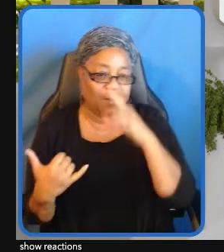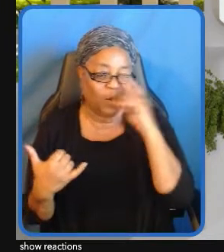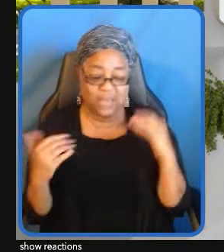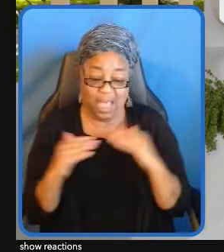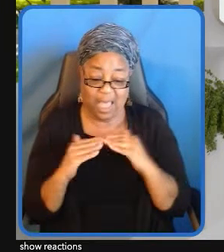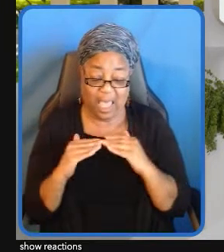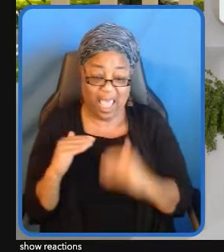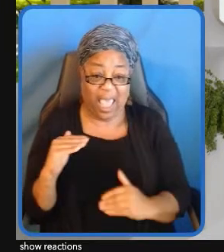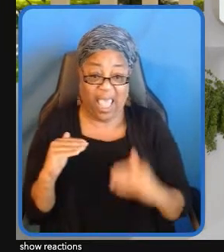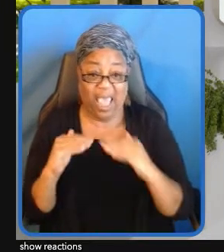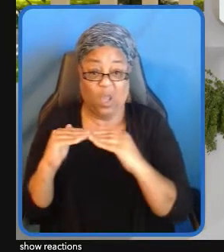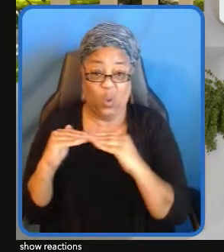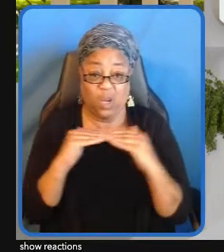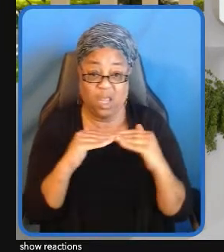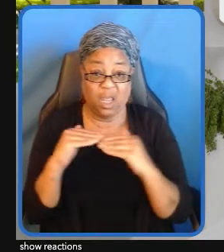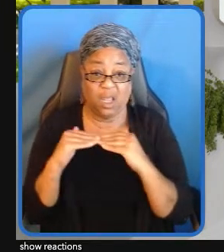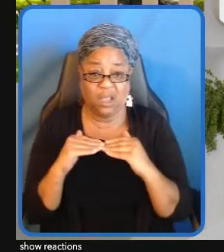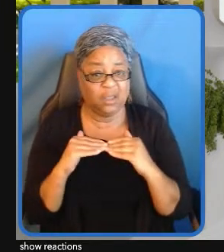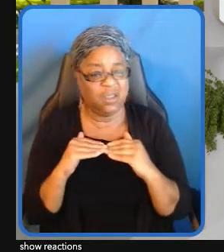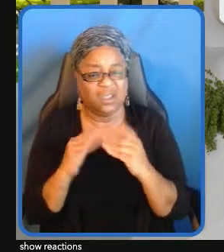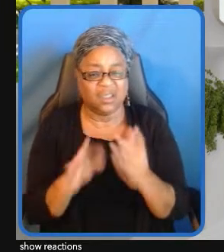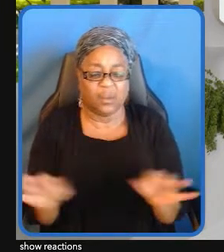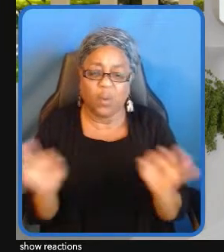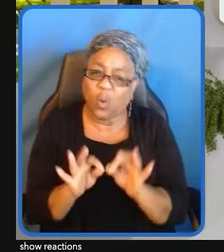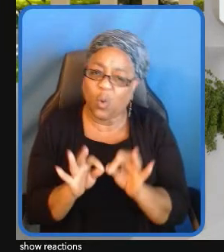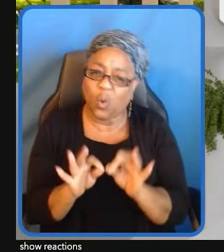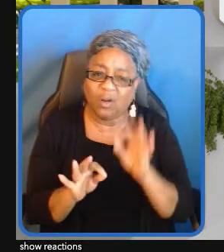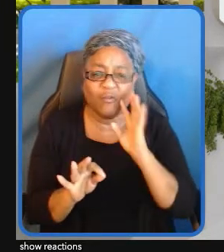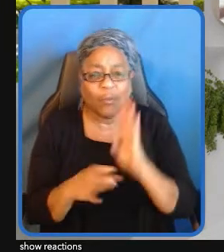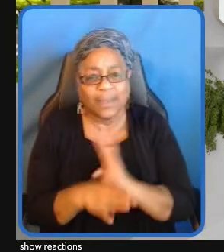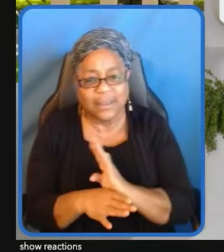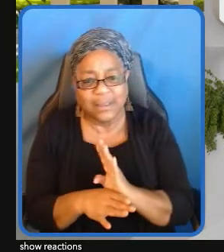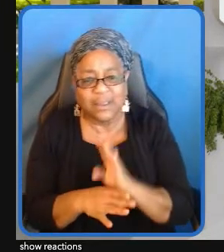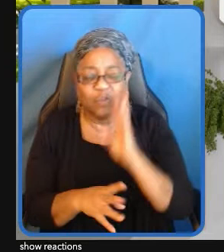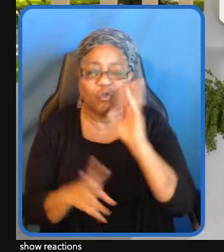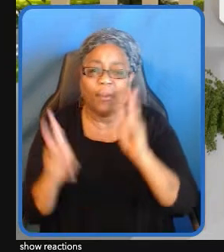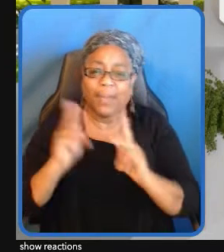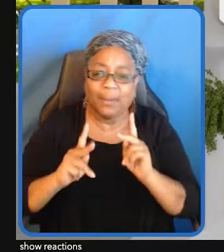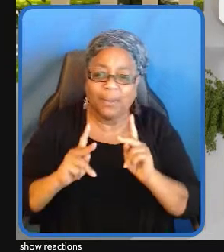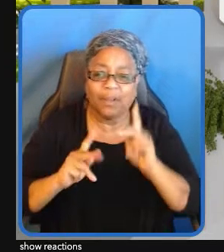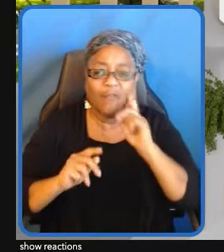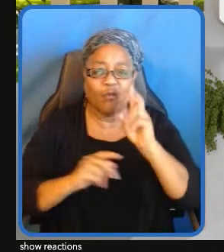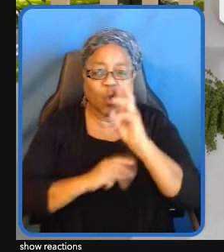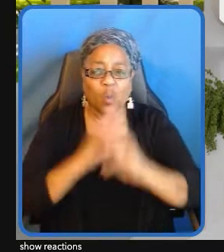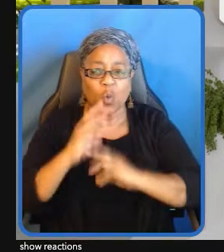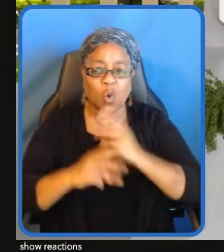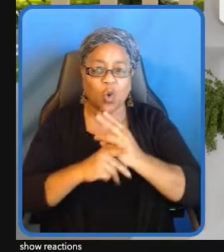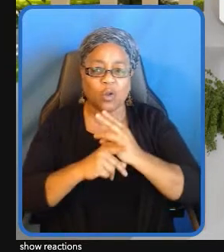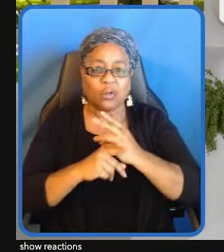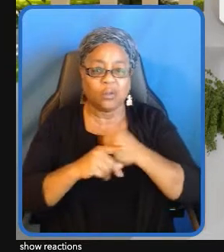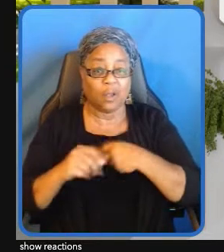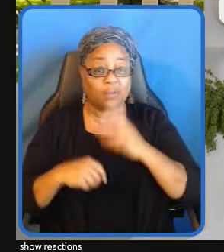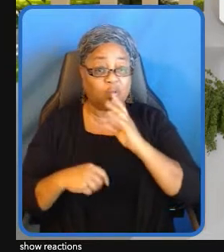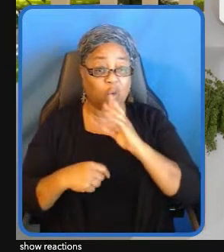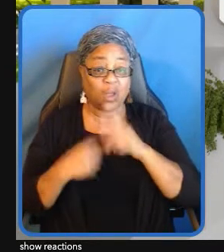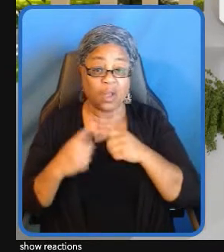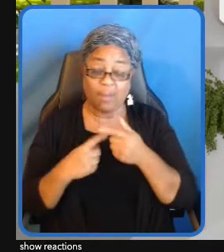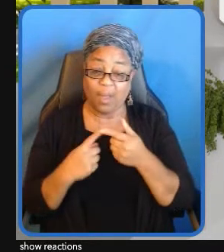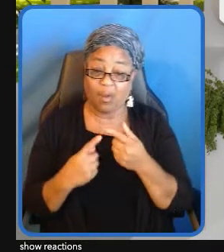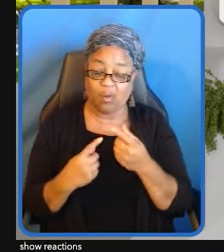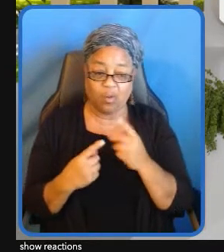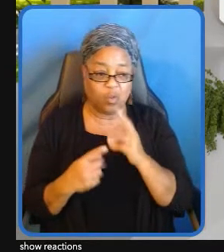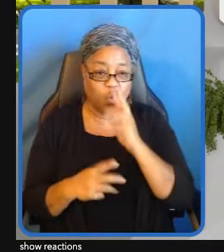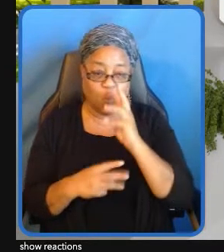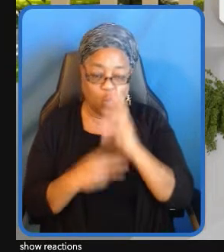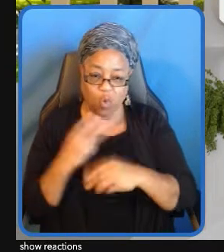issue, urgent, for business, for people, for the world. And talking of the world and how we look after